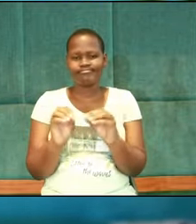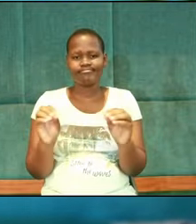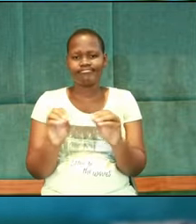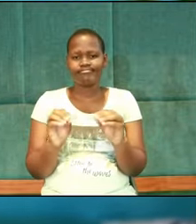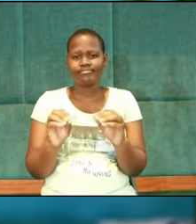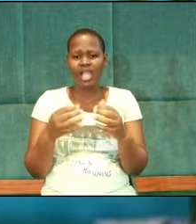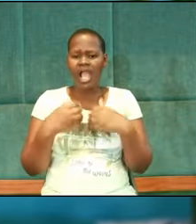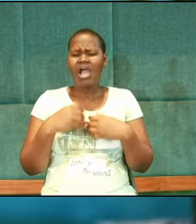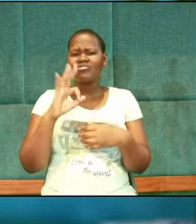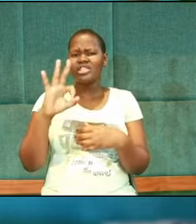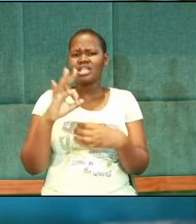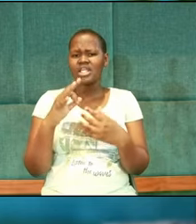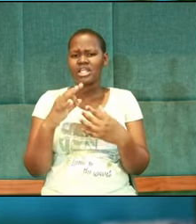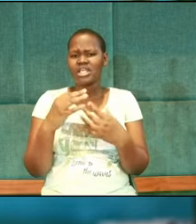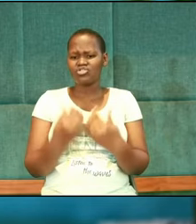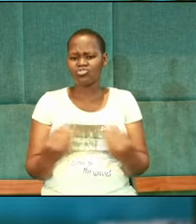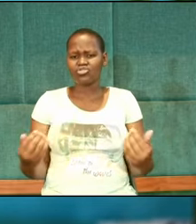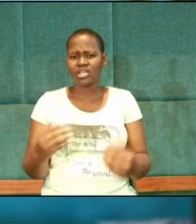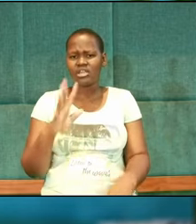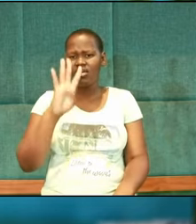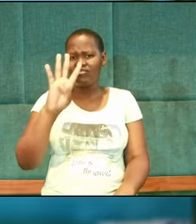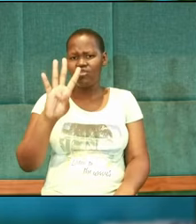have 3 kids, 4 kids.